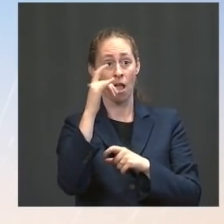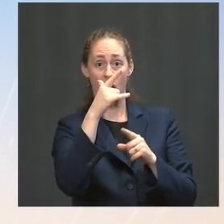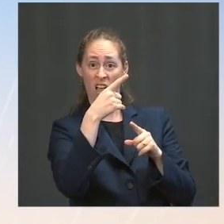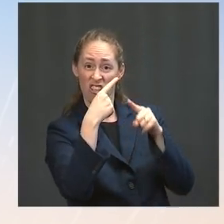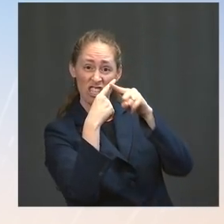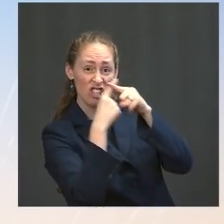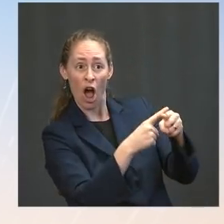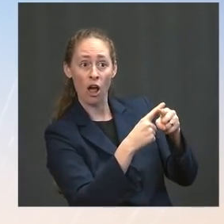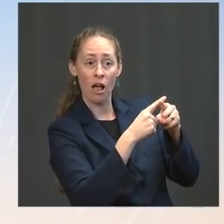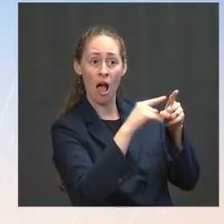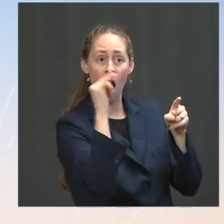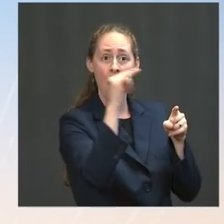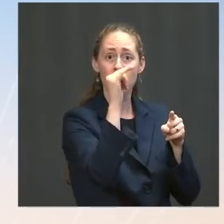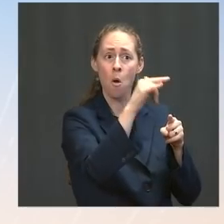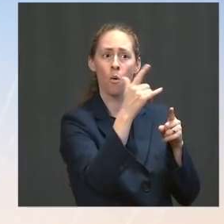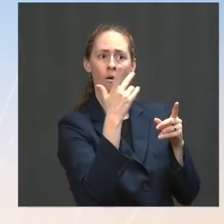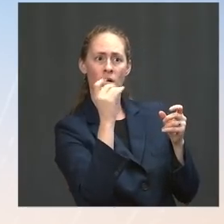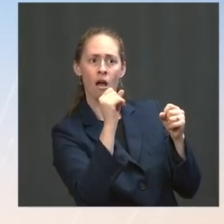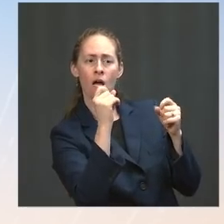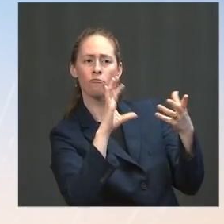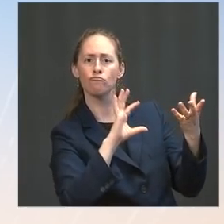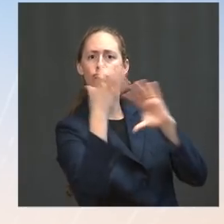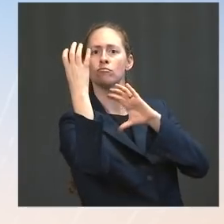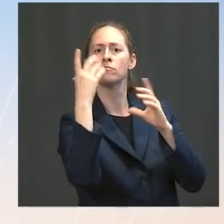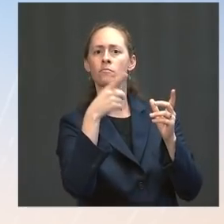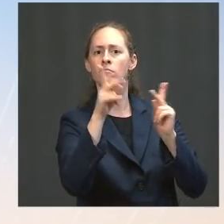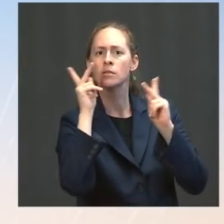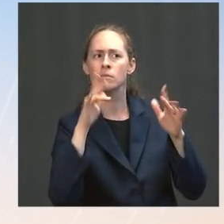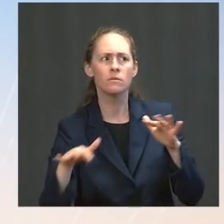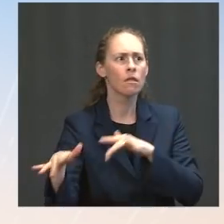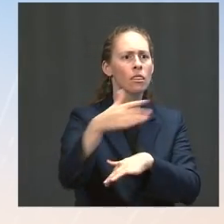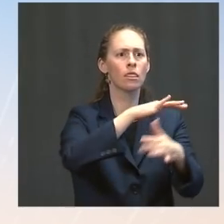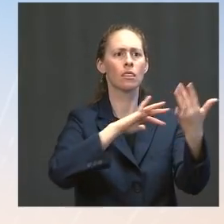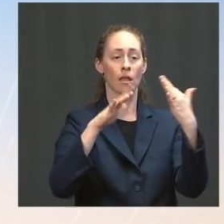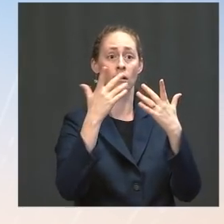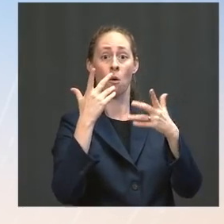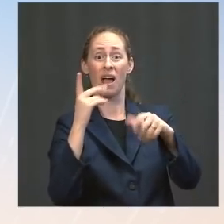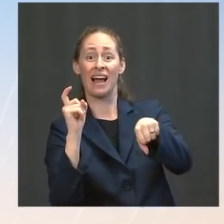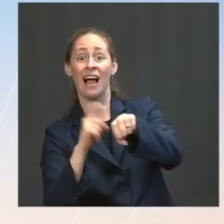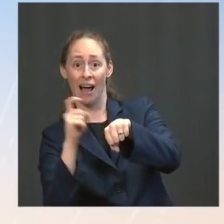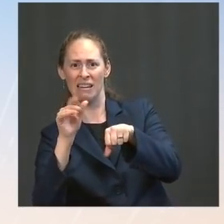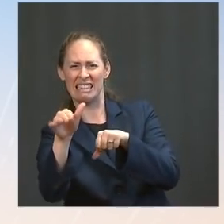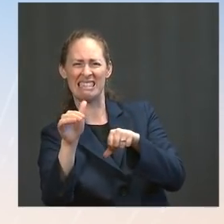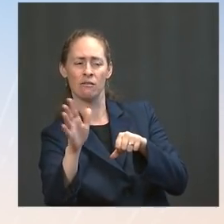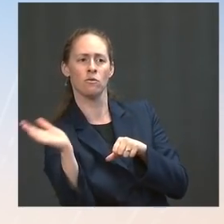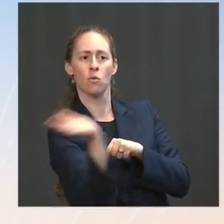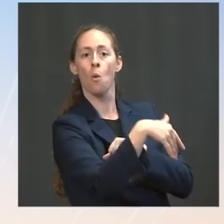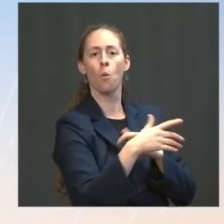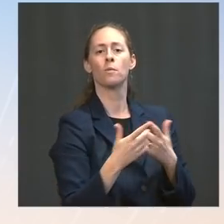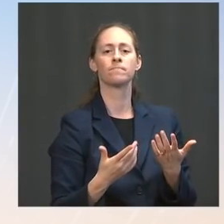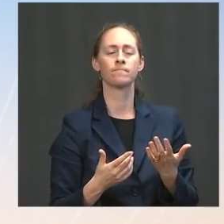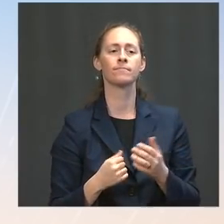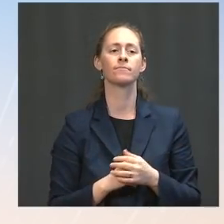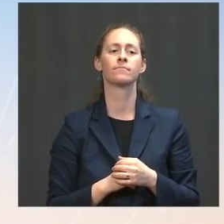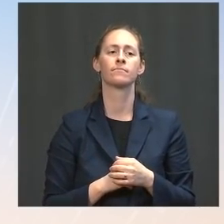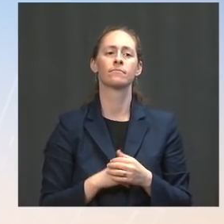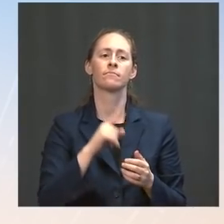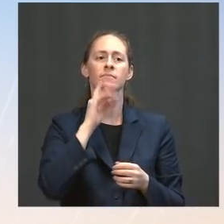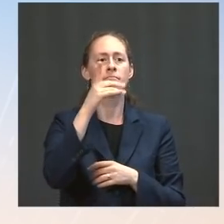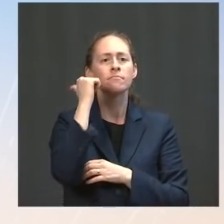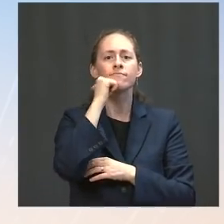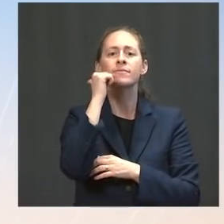these Afghans, many of them who are departing, who are still in process, made the decision, and we made the decision too, that evacuating them